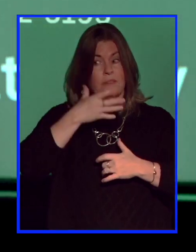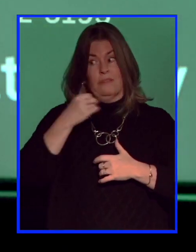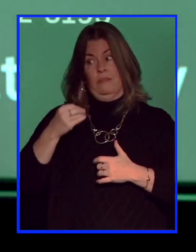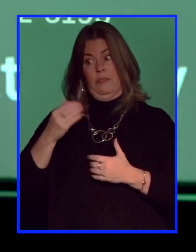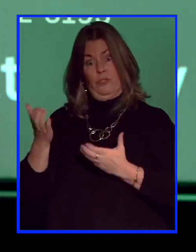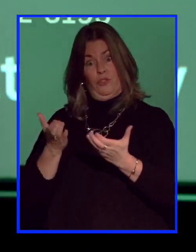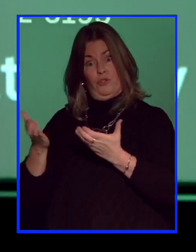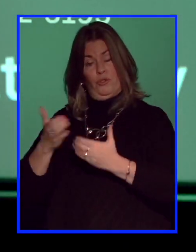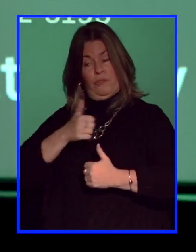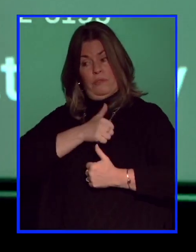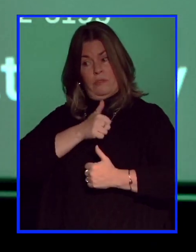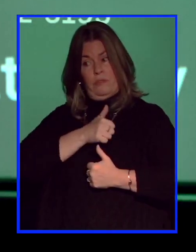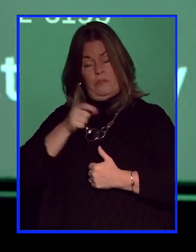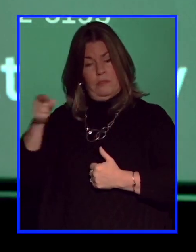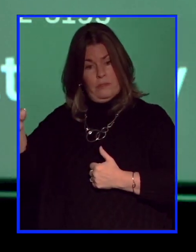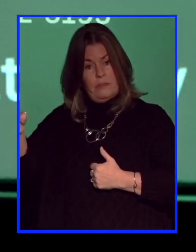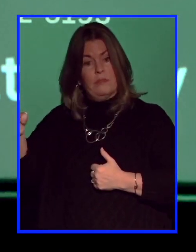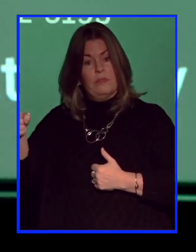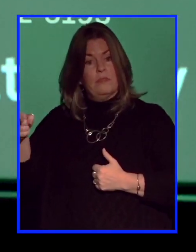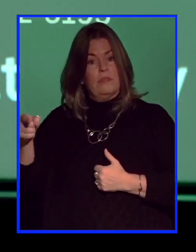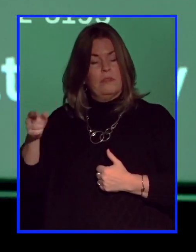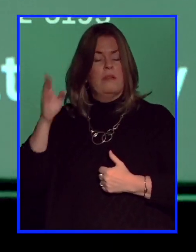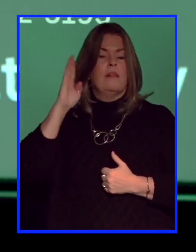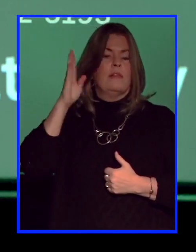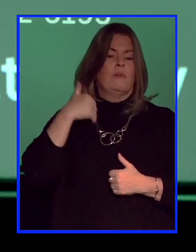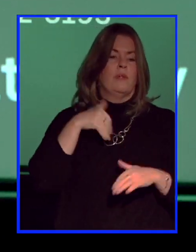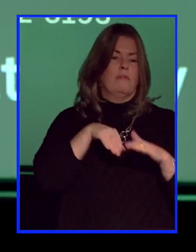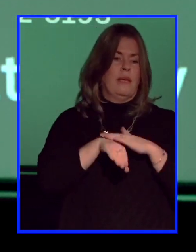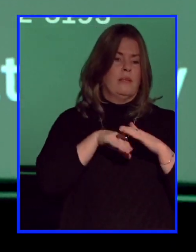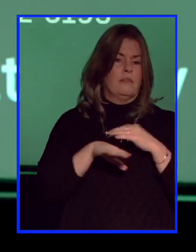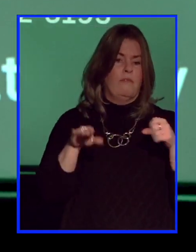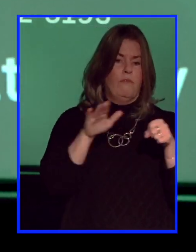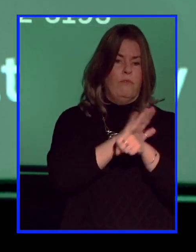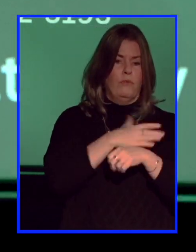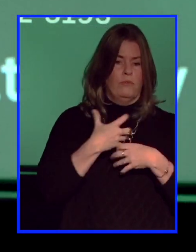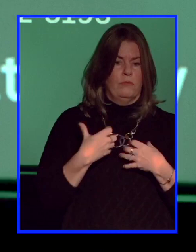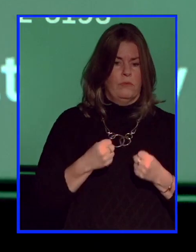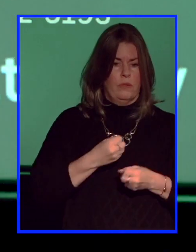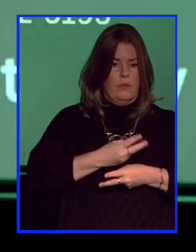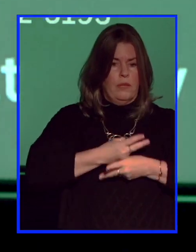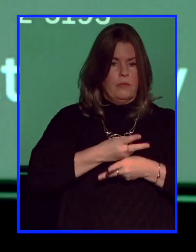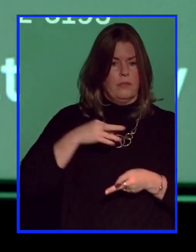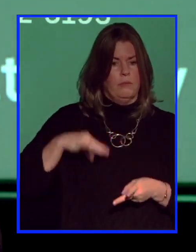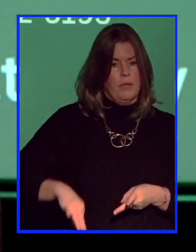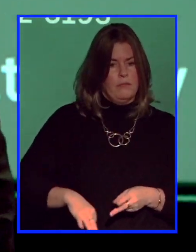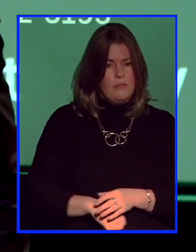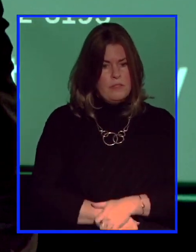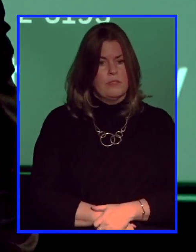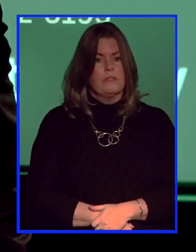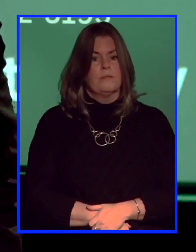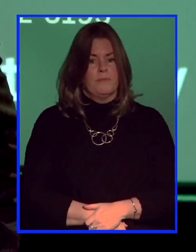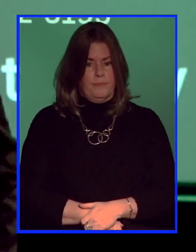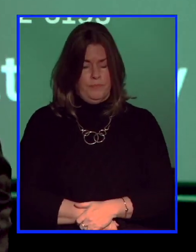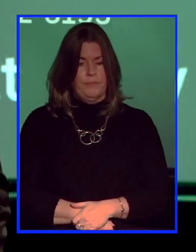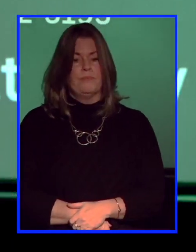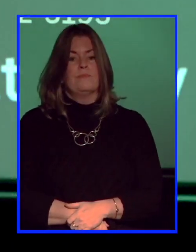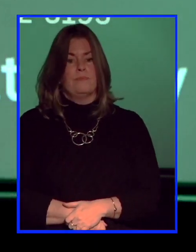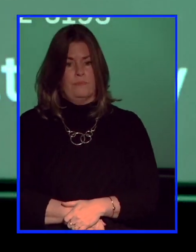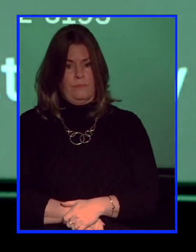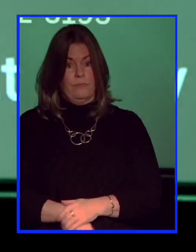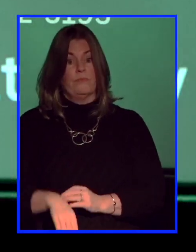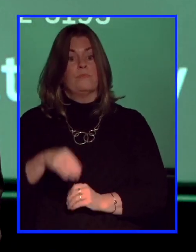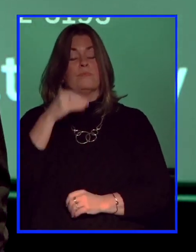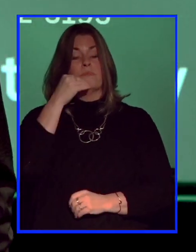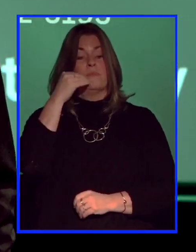the vicinity in Iraq or Afghanistan is going to have access to full health care benefits. So homelessness is a part